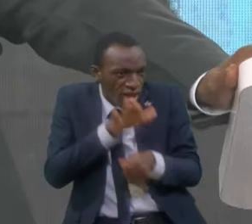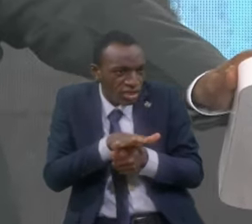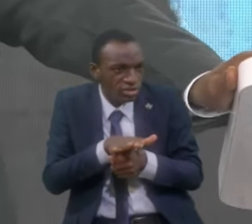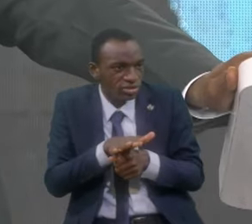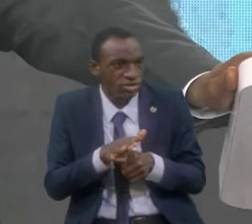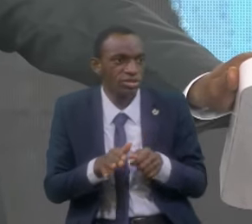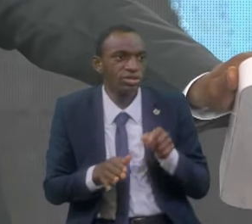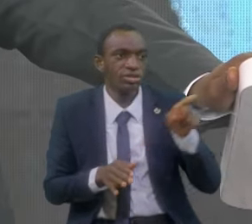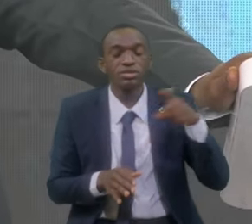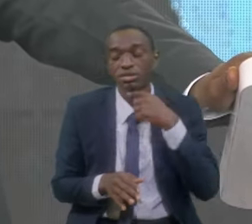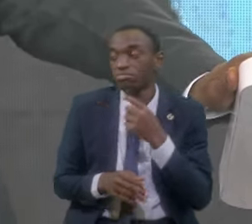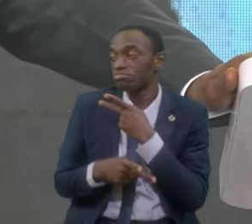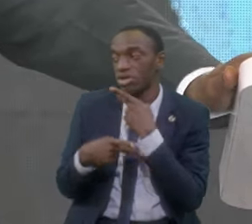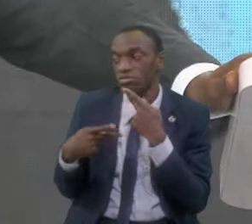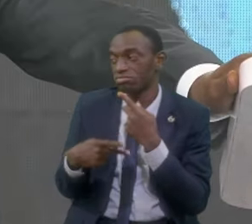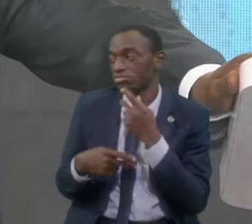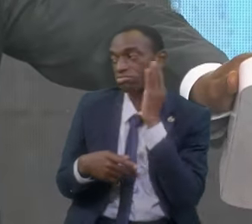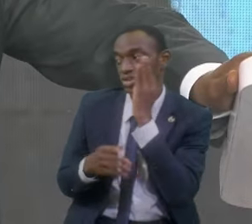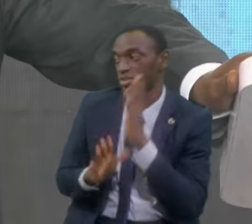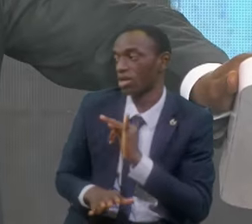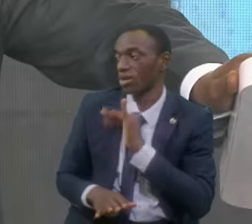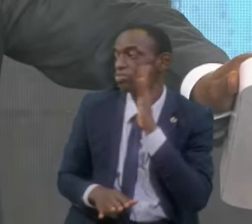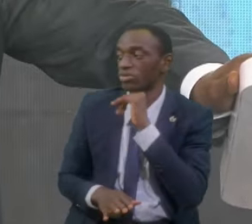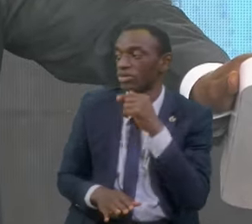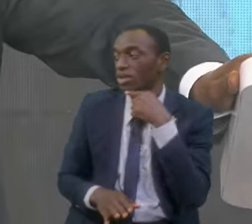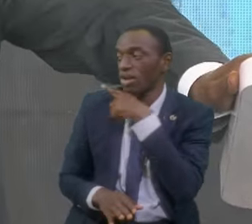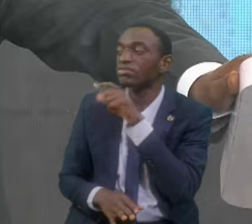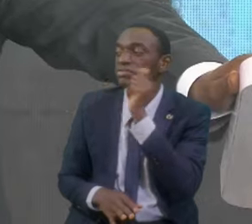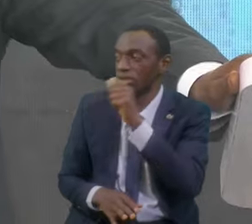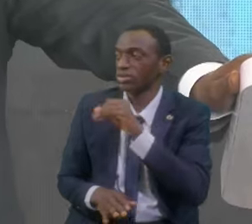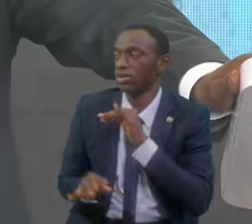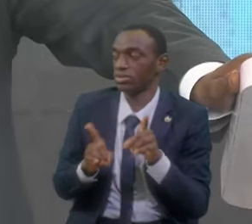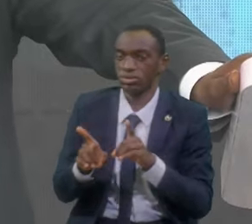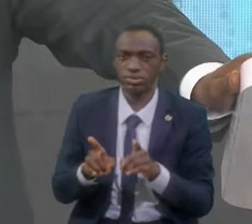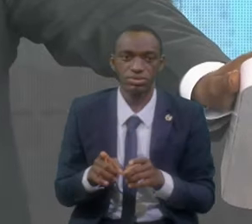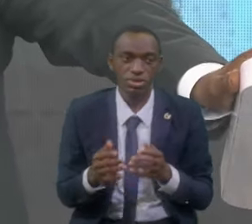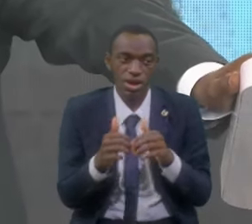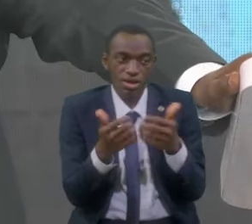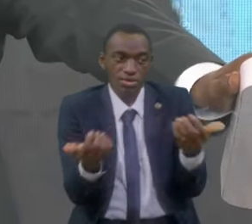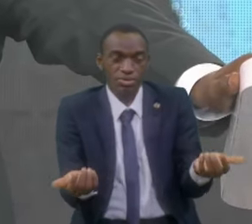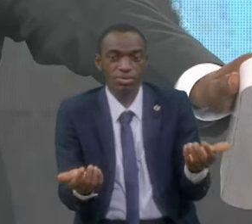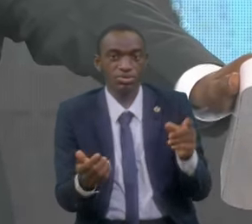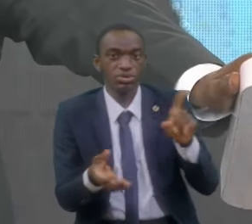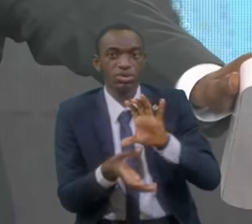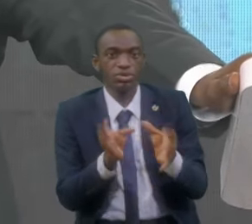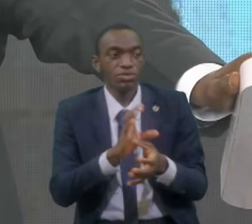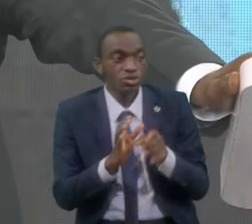not tell lies. Yes. Do you still do evil behind closed